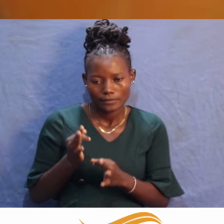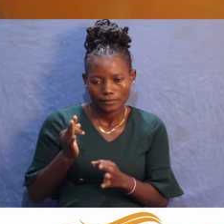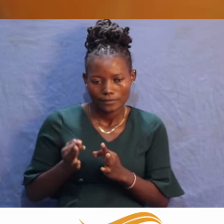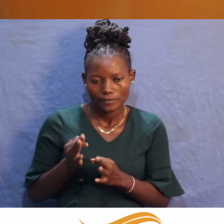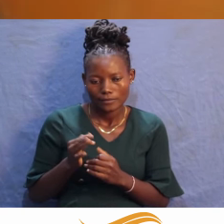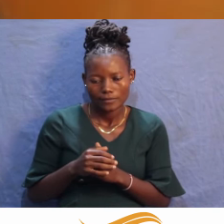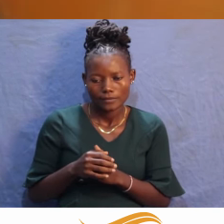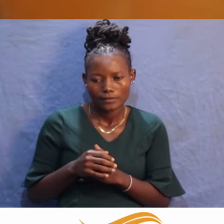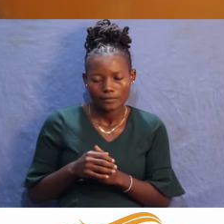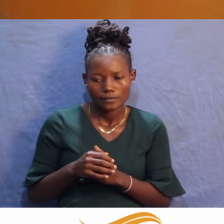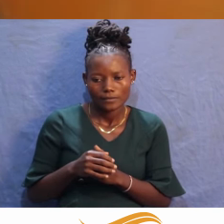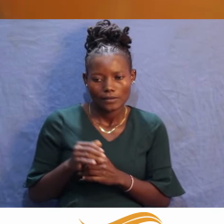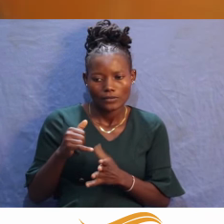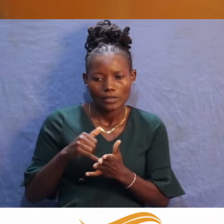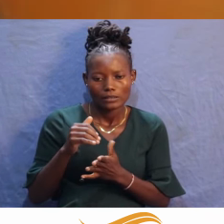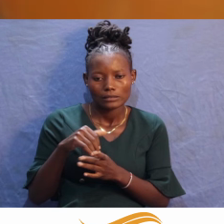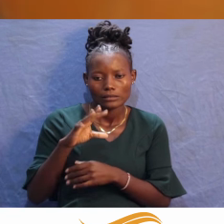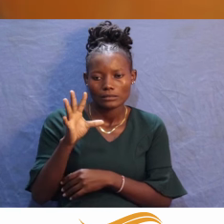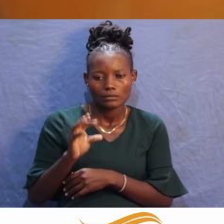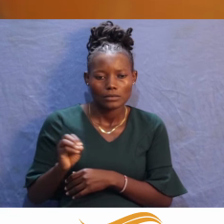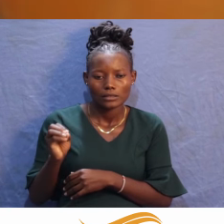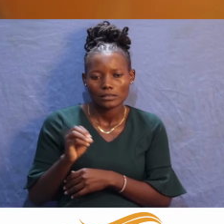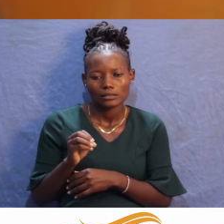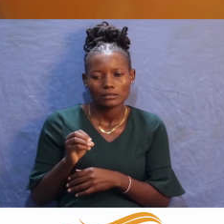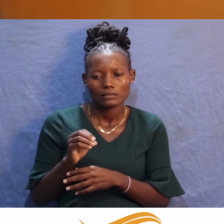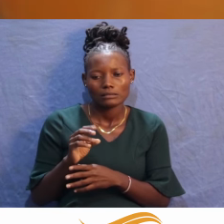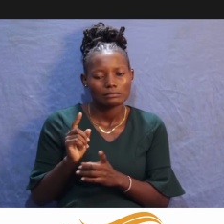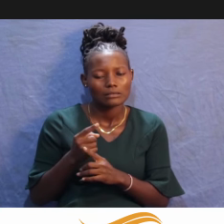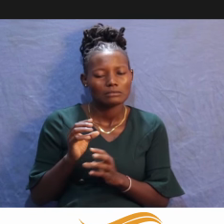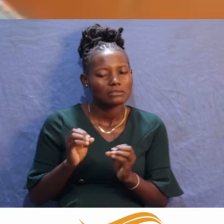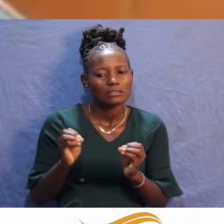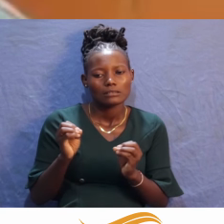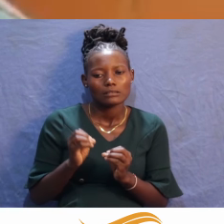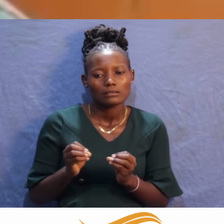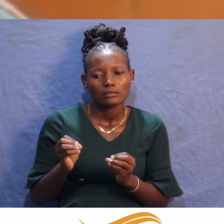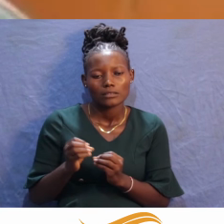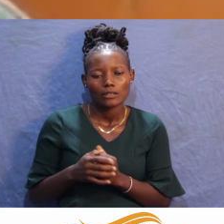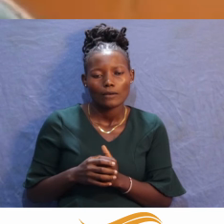it is measured in percentage, there's no difference. Yeah, that's